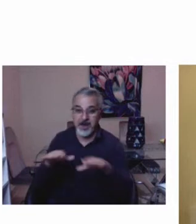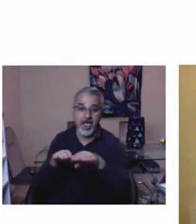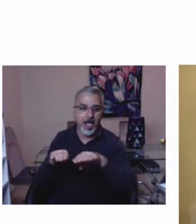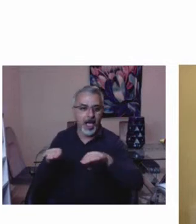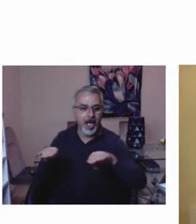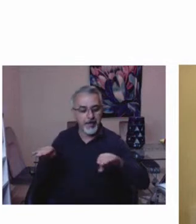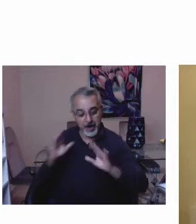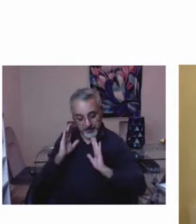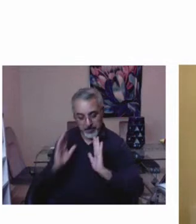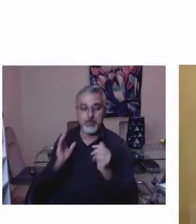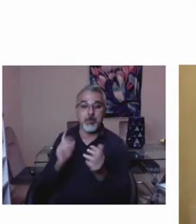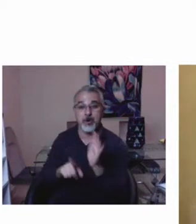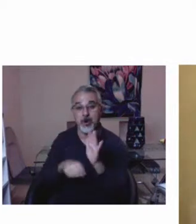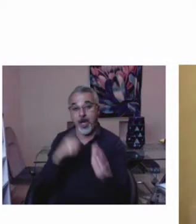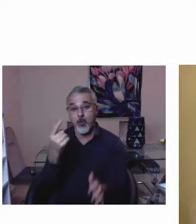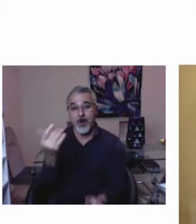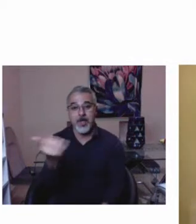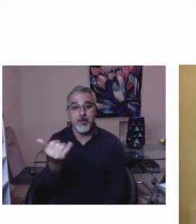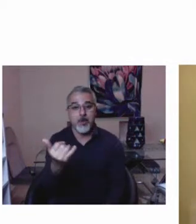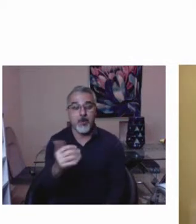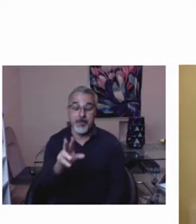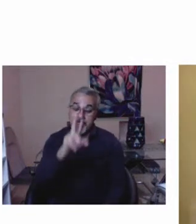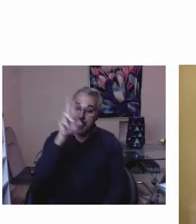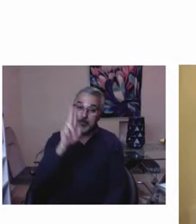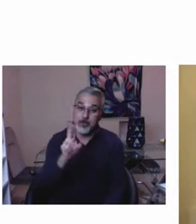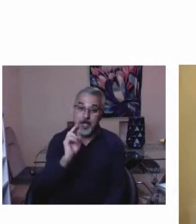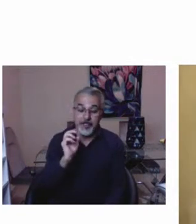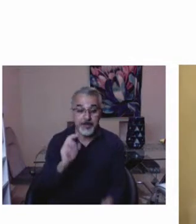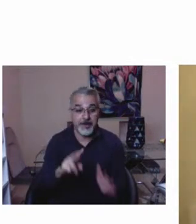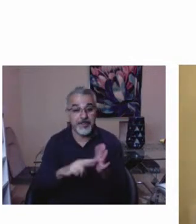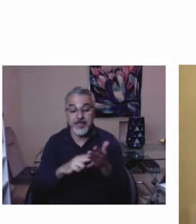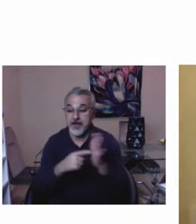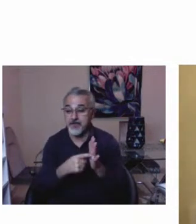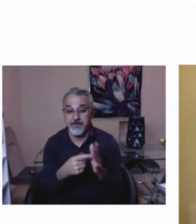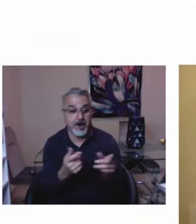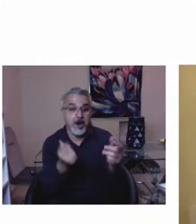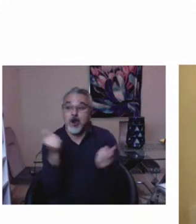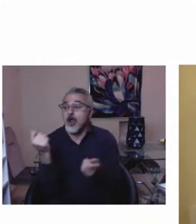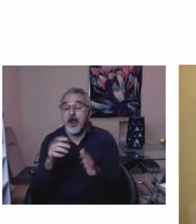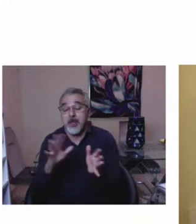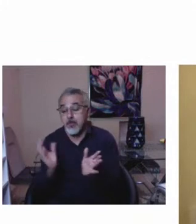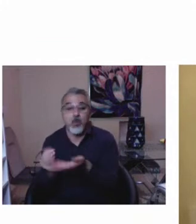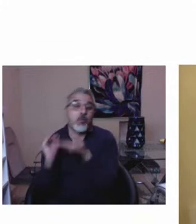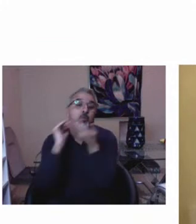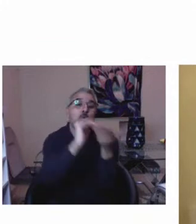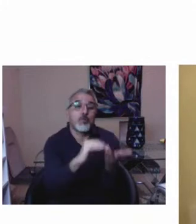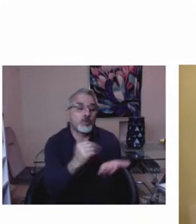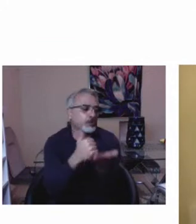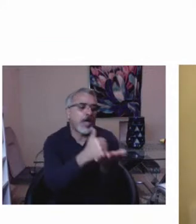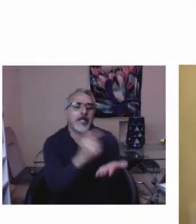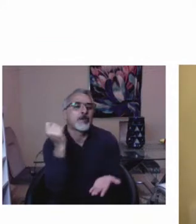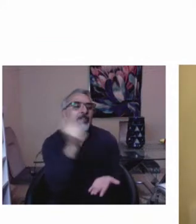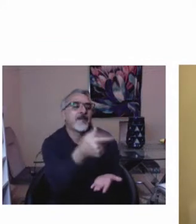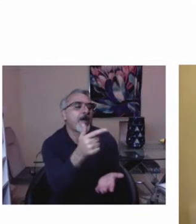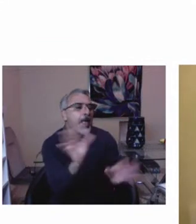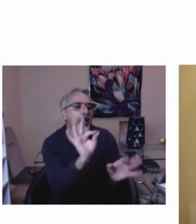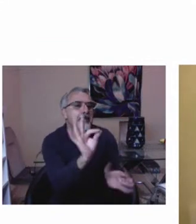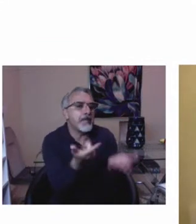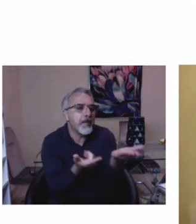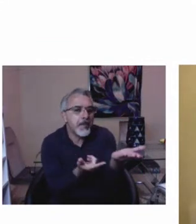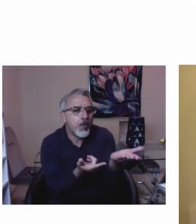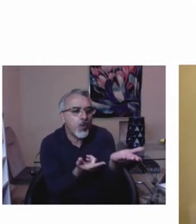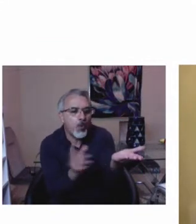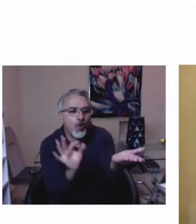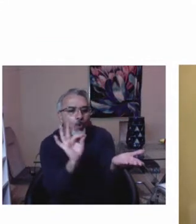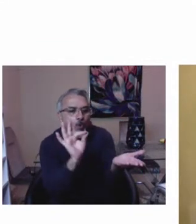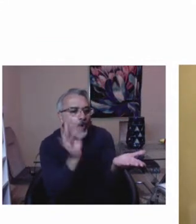receiving this money, who is not, and what is the impact that basically carries out. Now, I'd like to go back to the question of